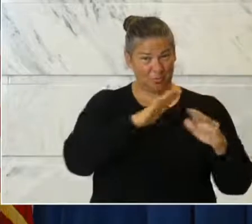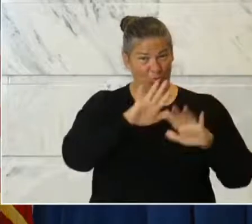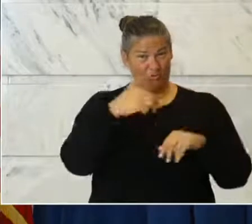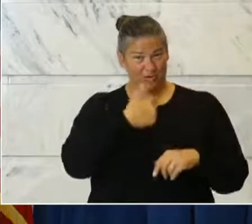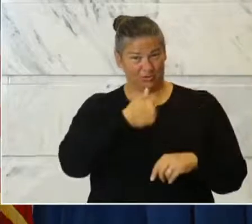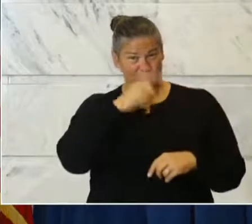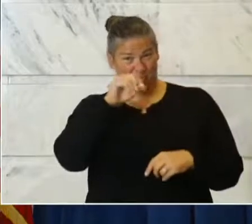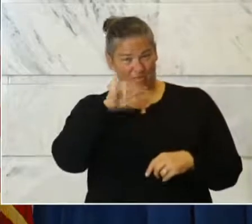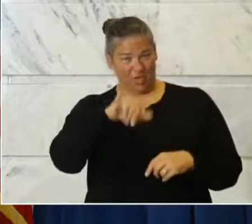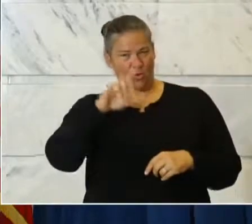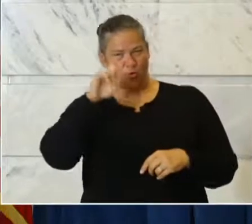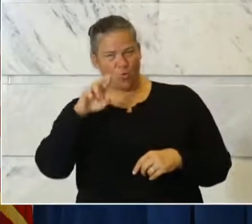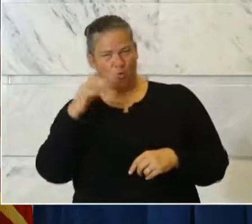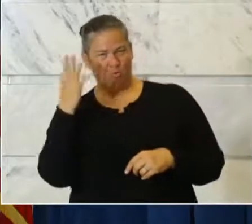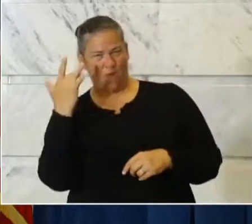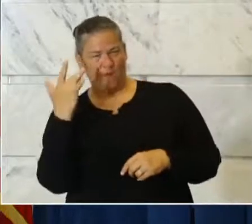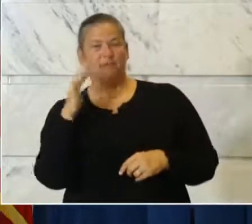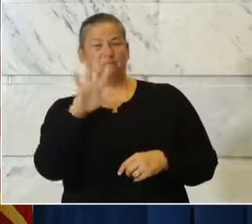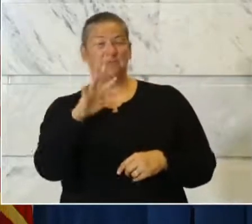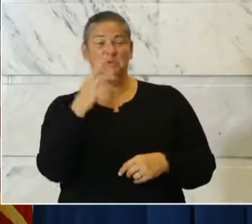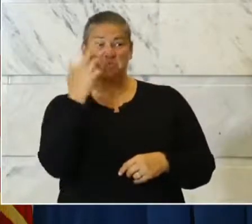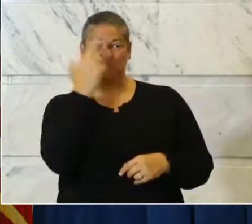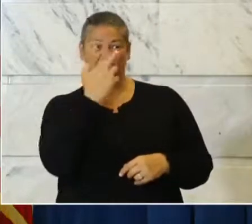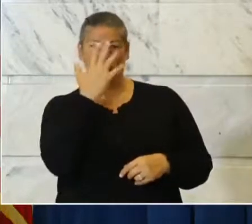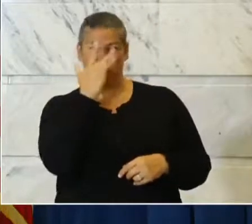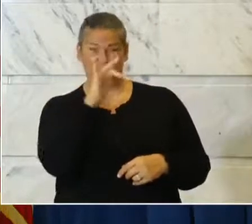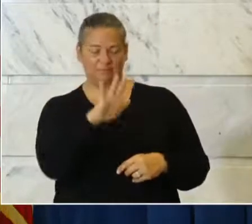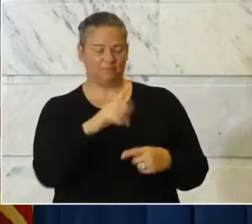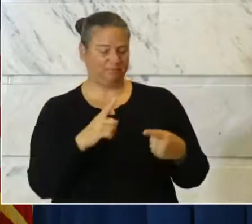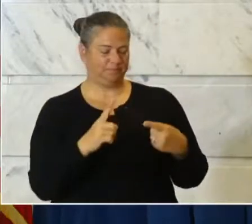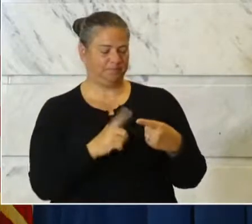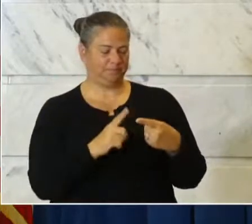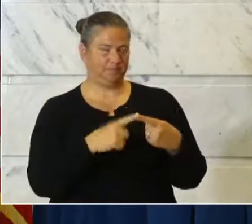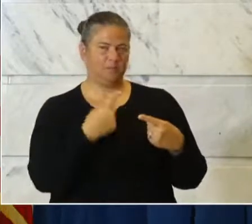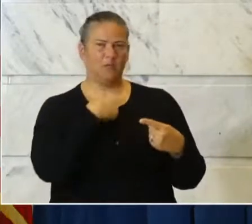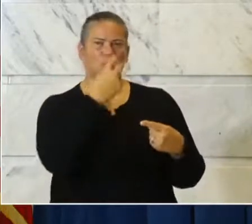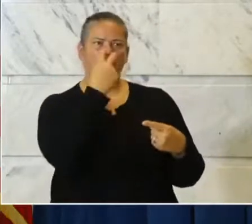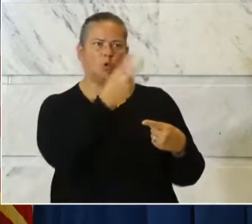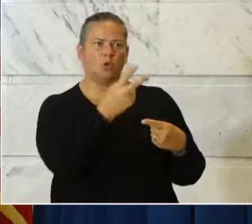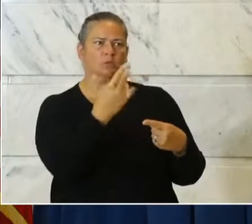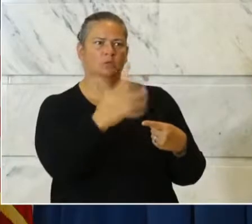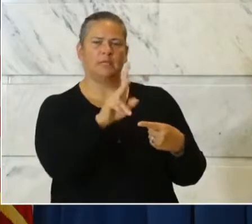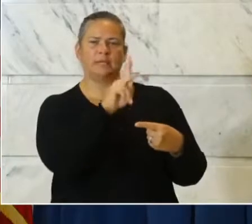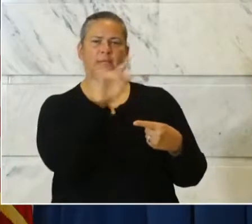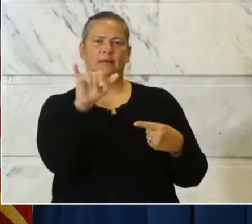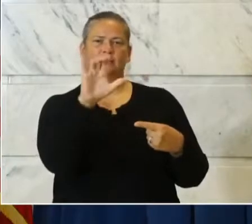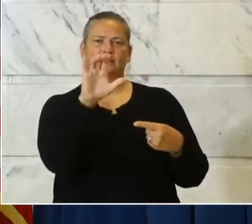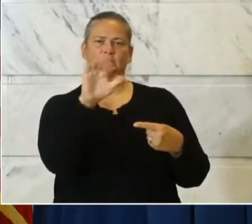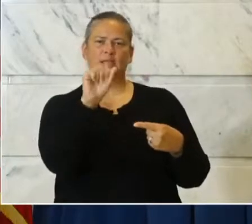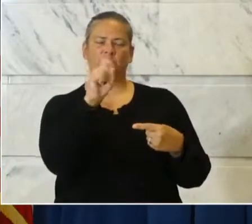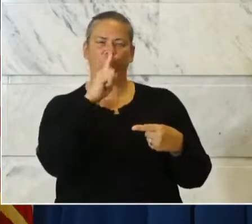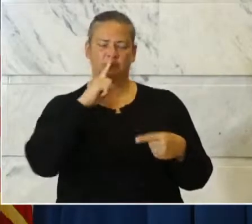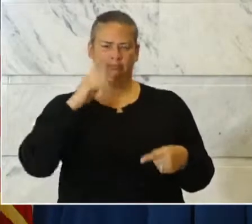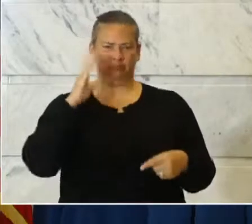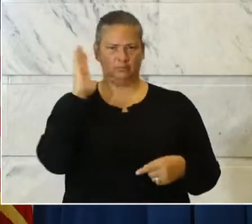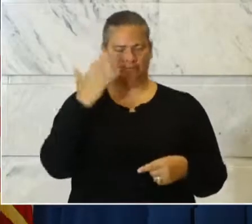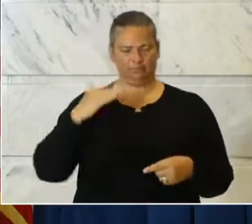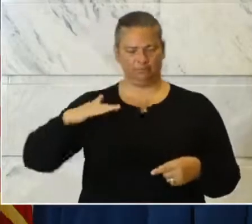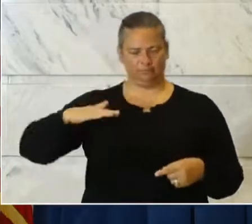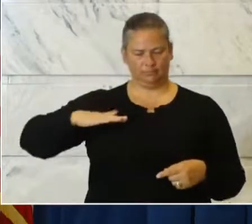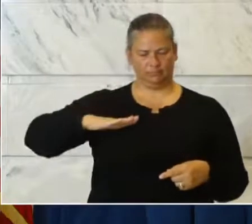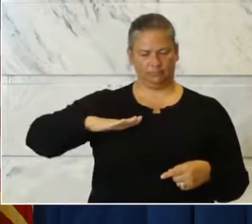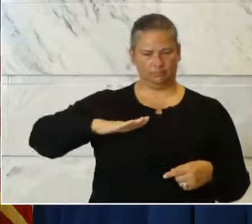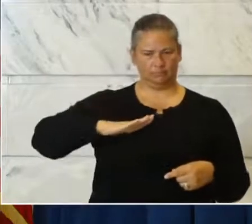two major things coming together. Number one was seeing a real increase in Kentucky cases, not just a